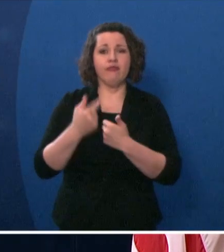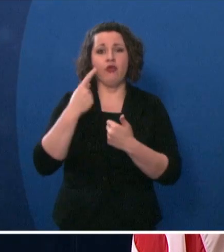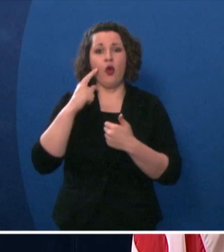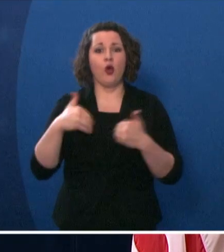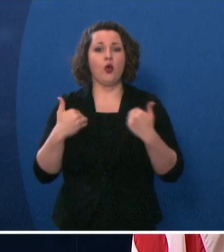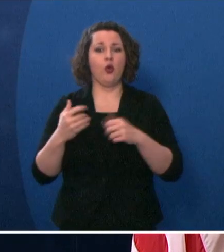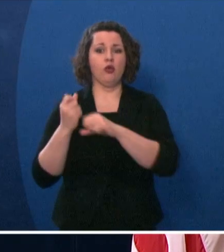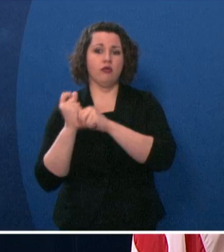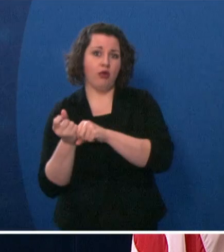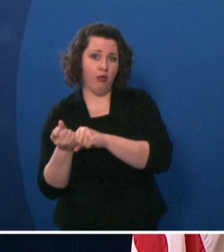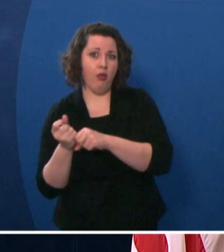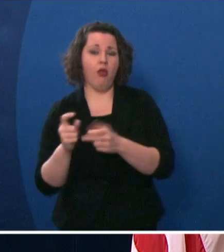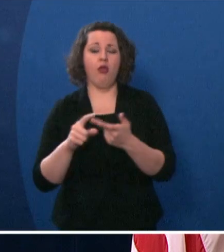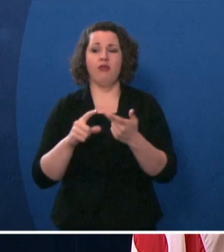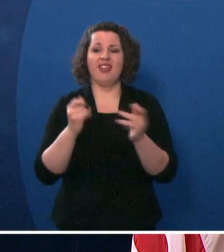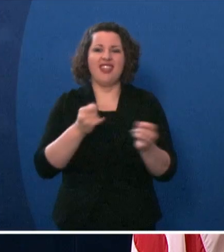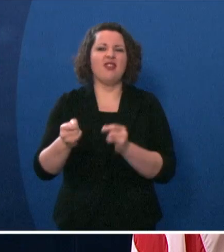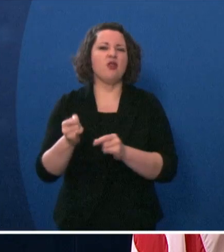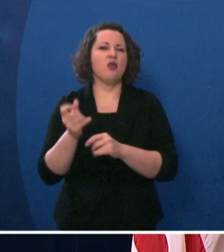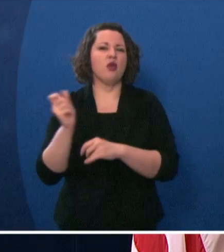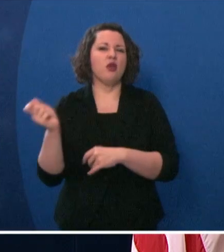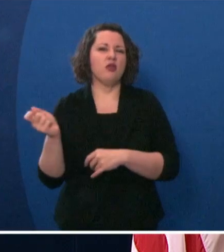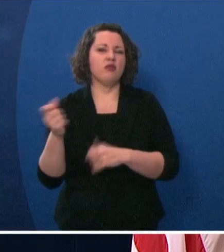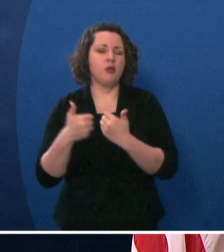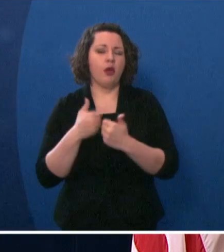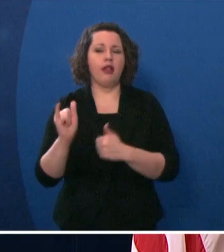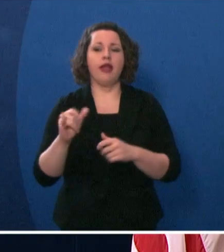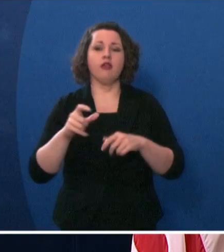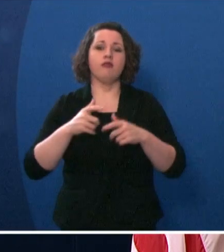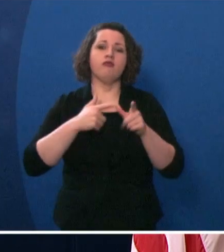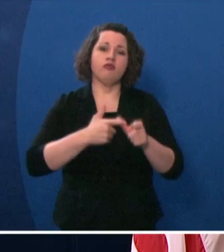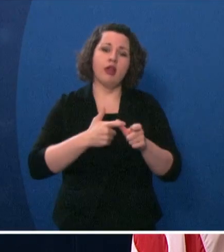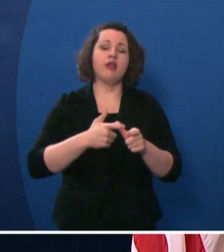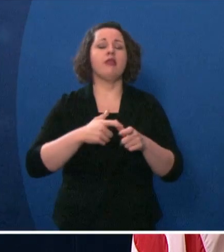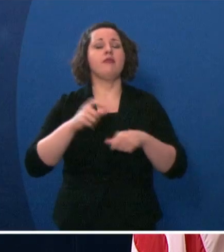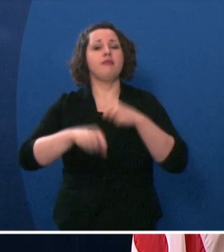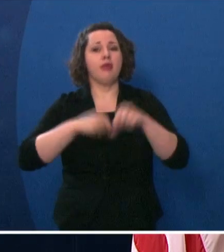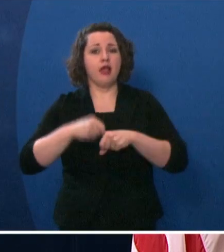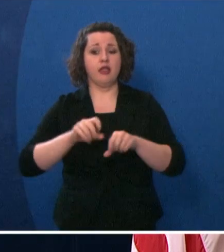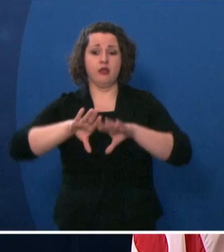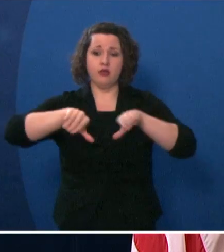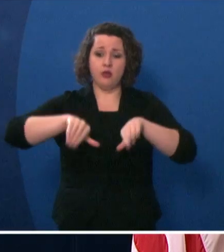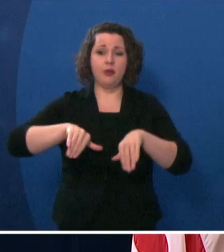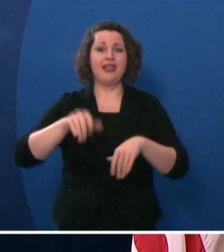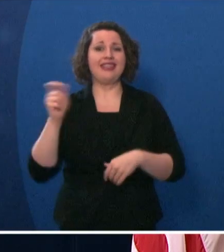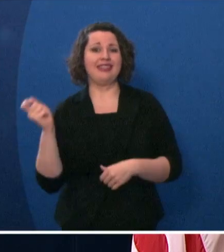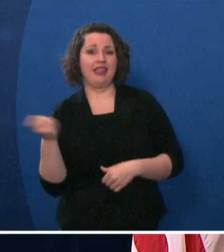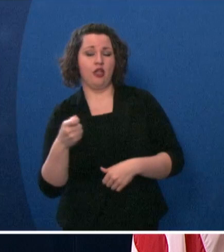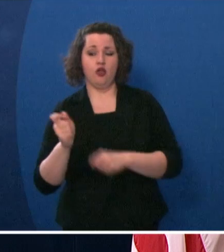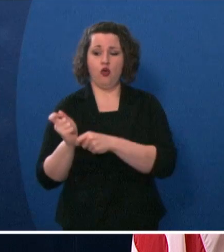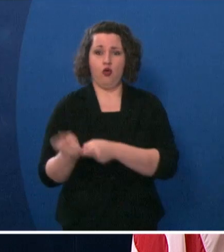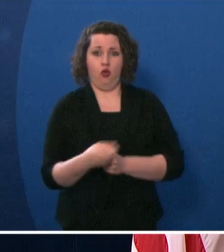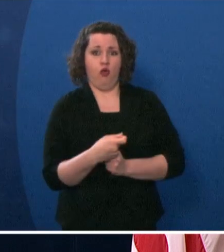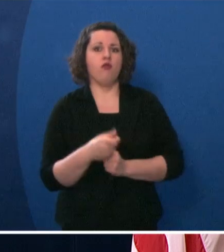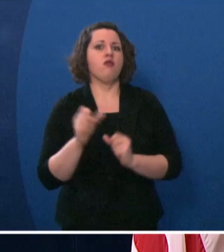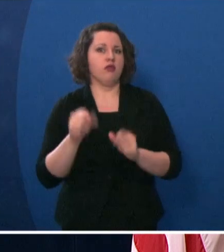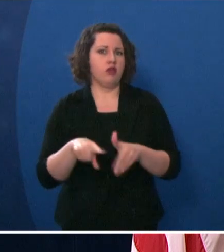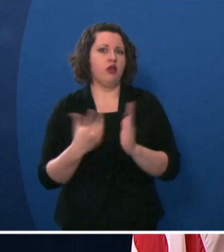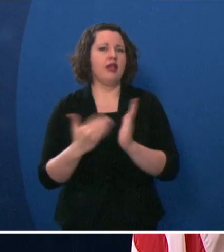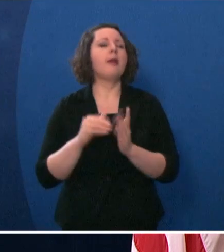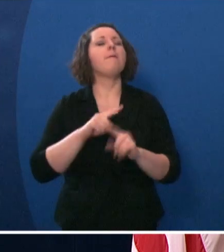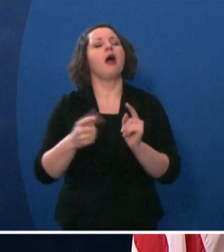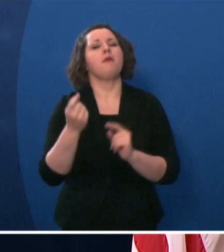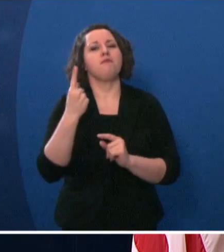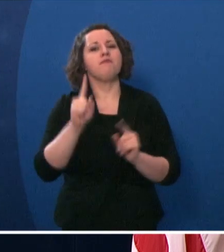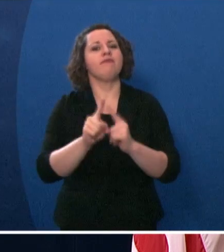softball, and individual sports such as running, biking, swimming, tennis, and golf to resume with appropriate social